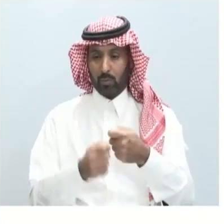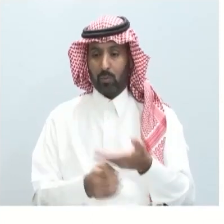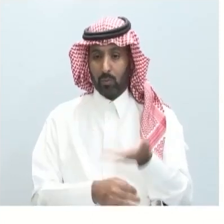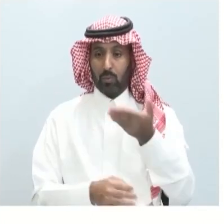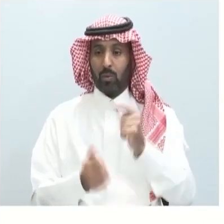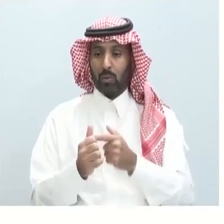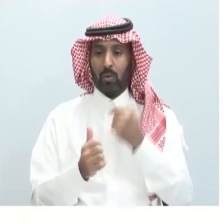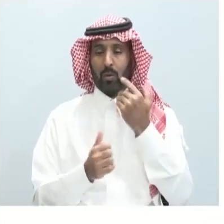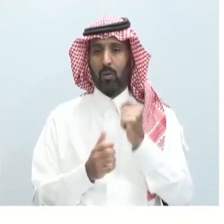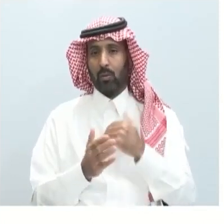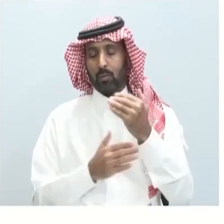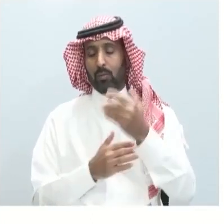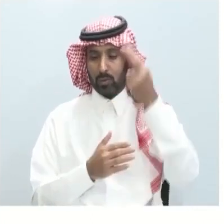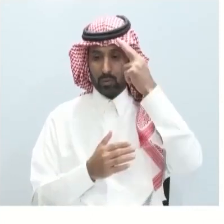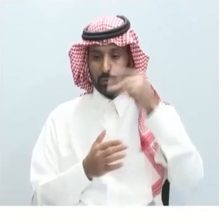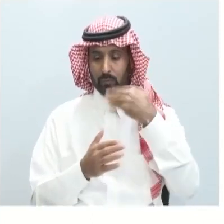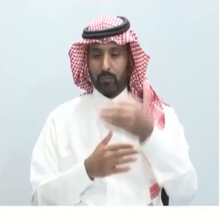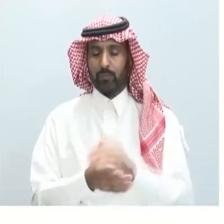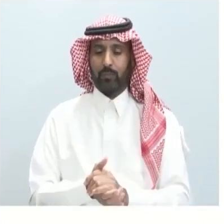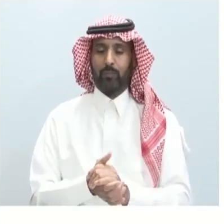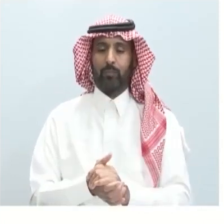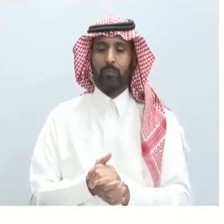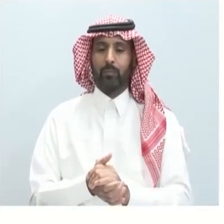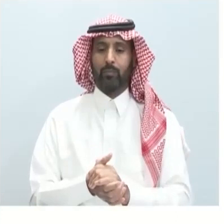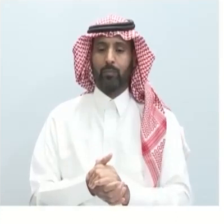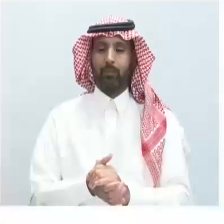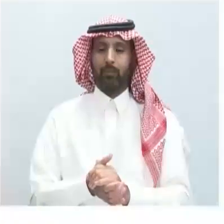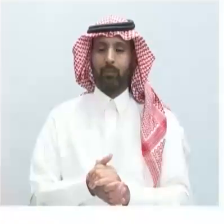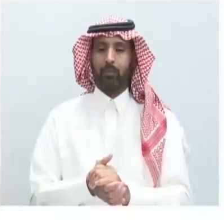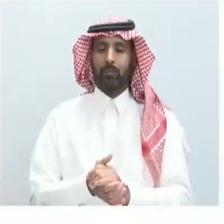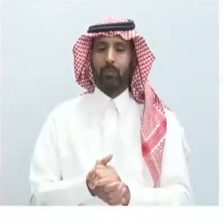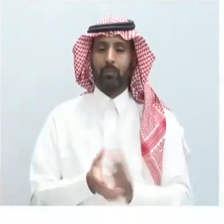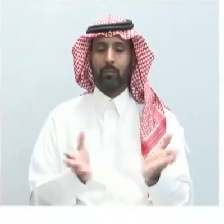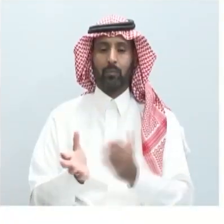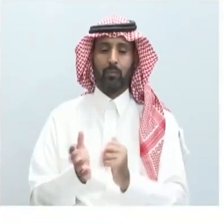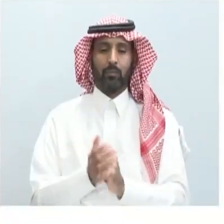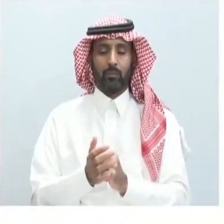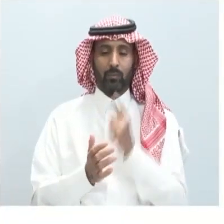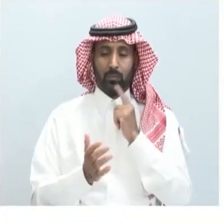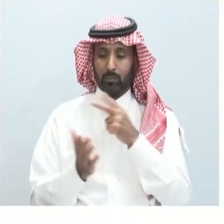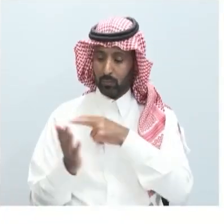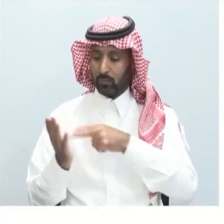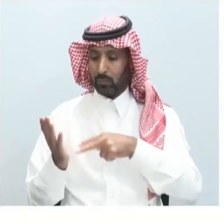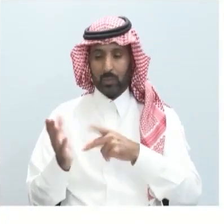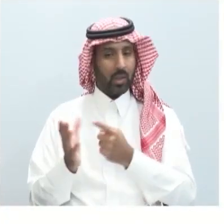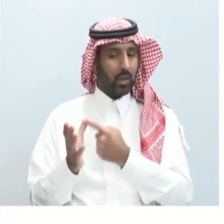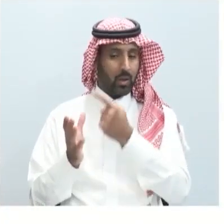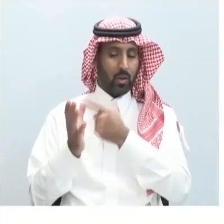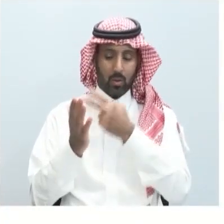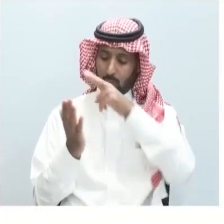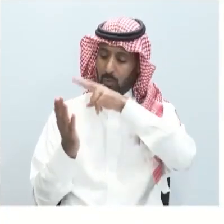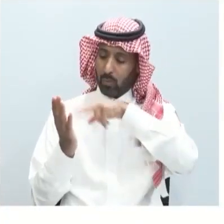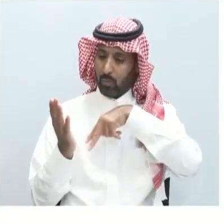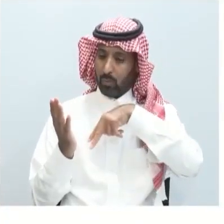there's a big future for the economy of Saudi Arabia. So here's a reading strategy, scanning